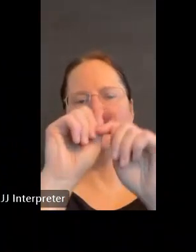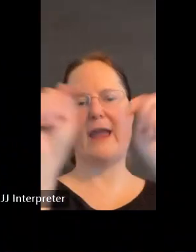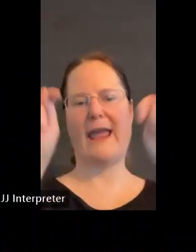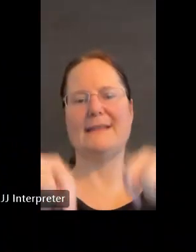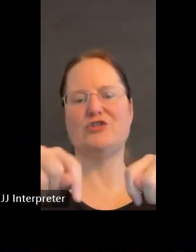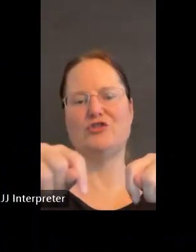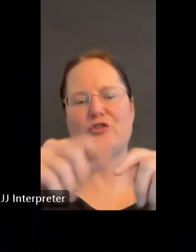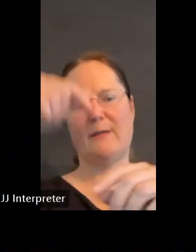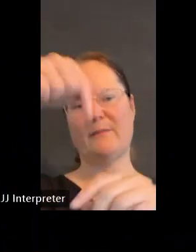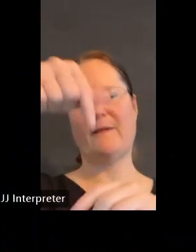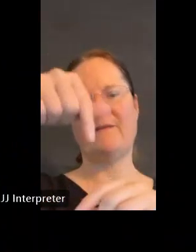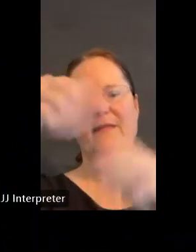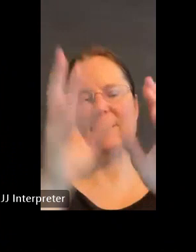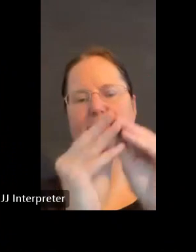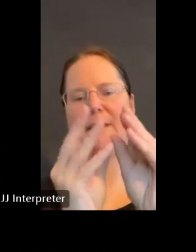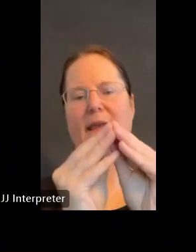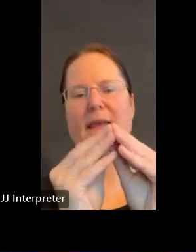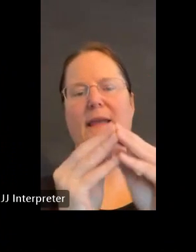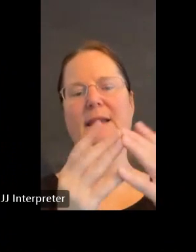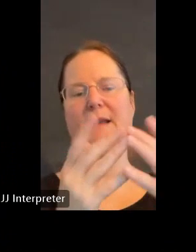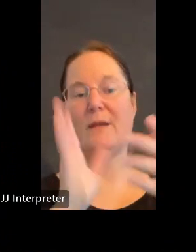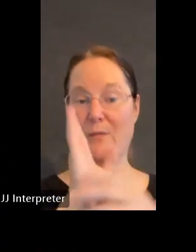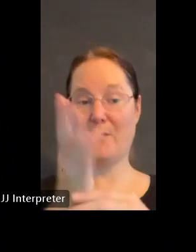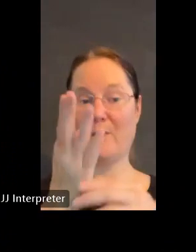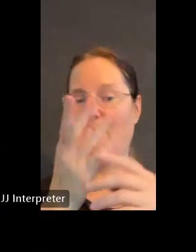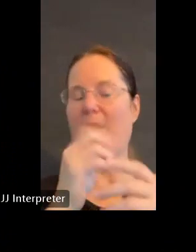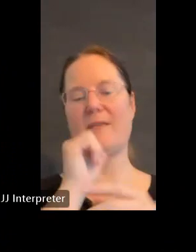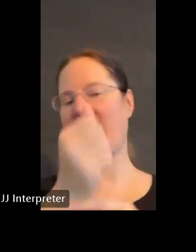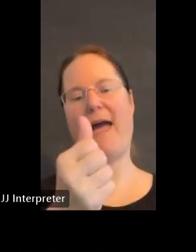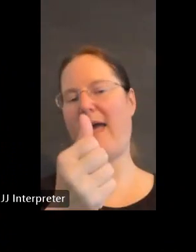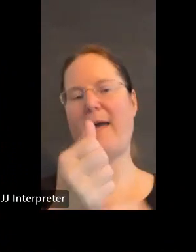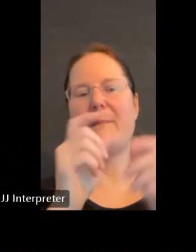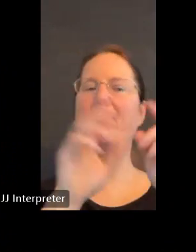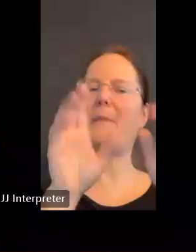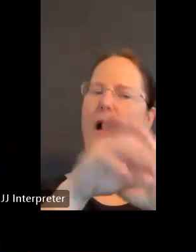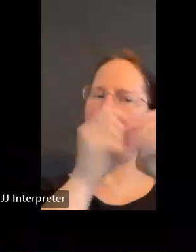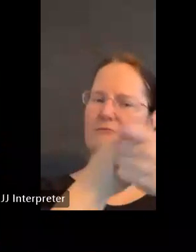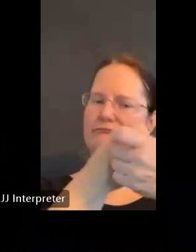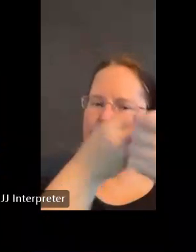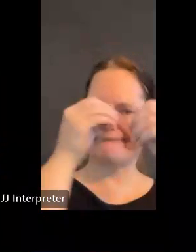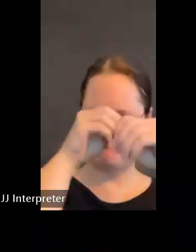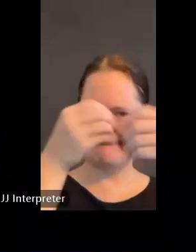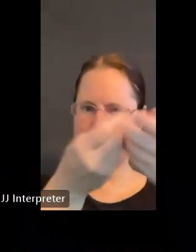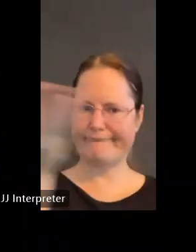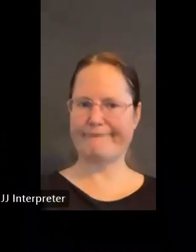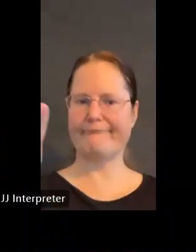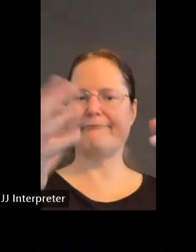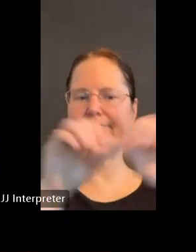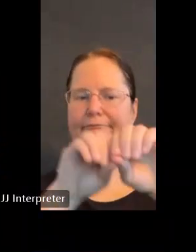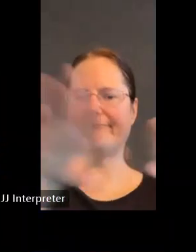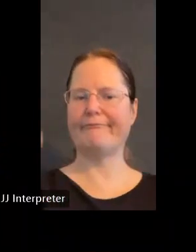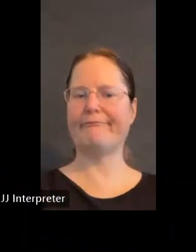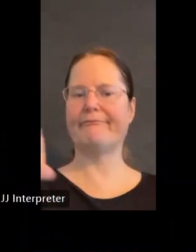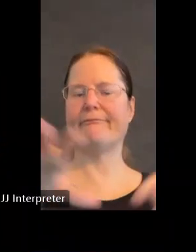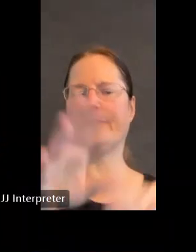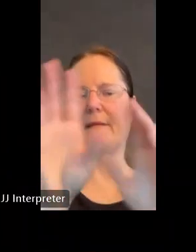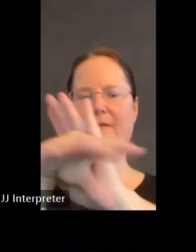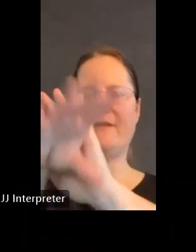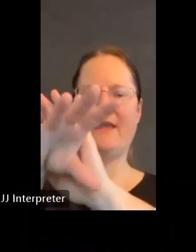but I will send out the recording, the video recording, as well as the slide deck and some other resources as